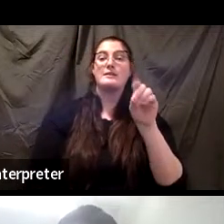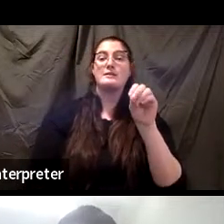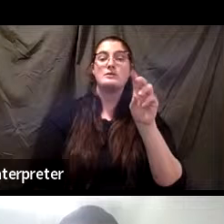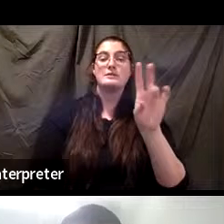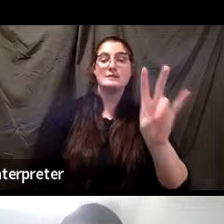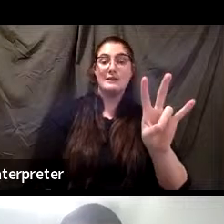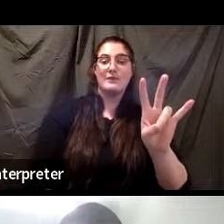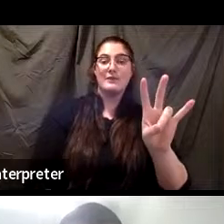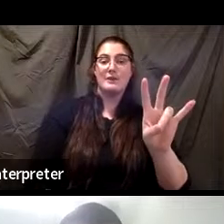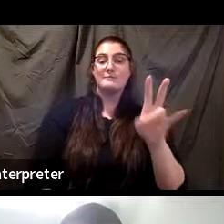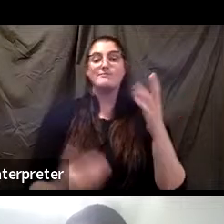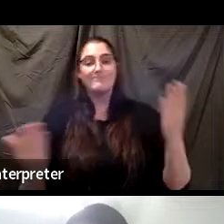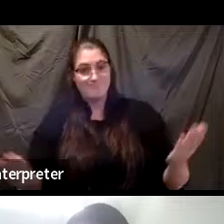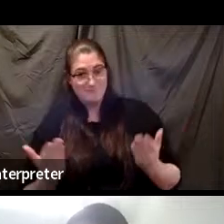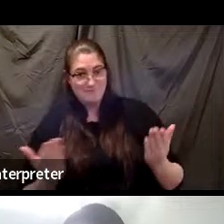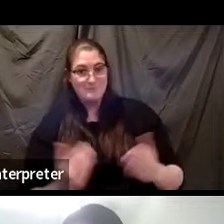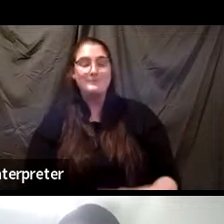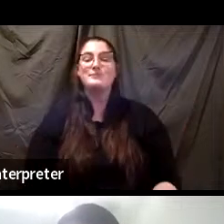5D07. Present.